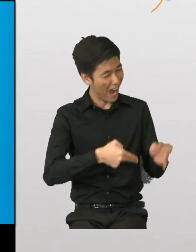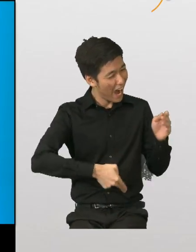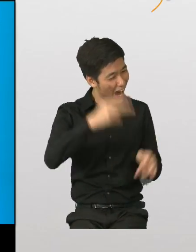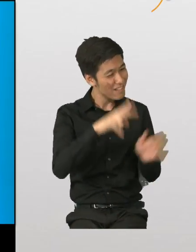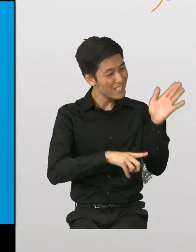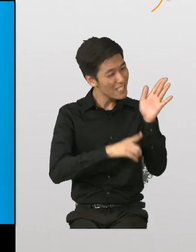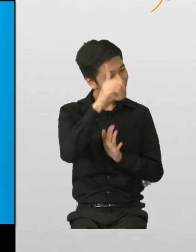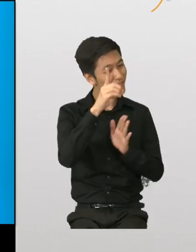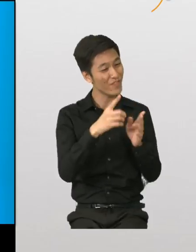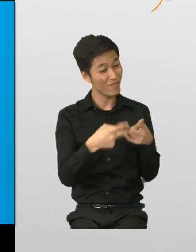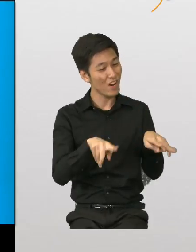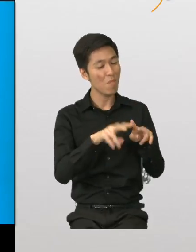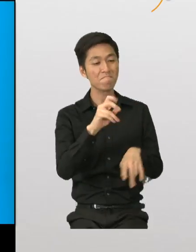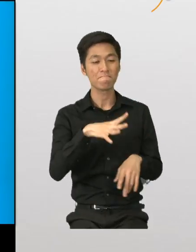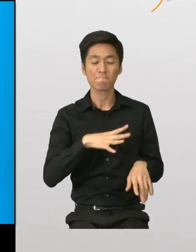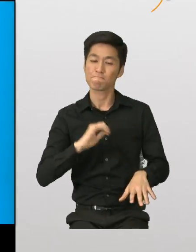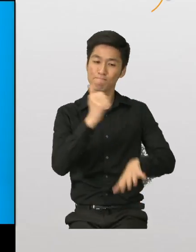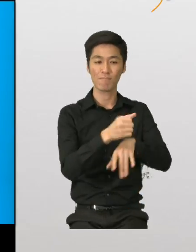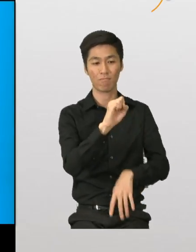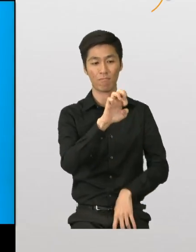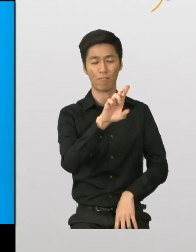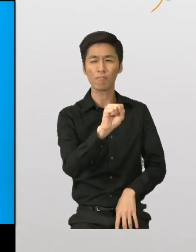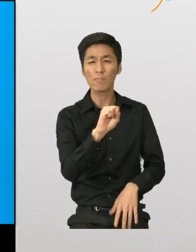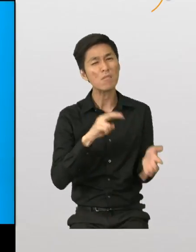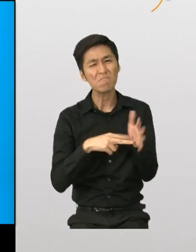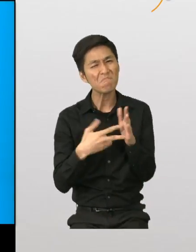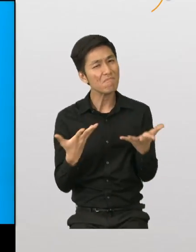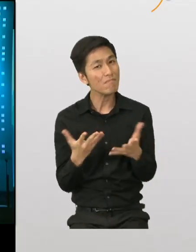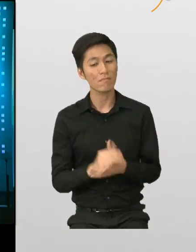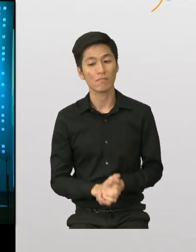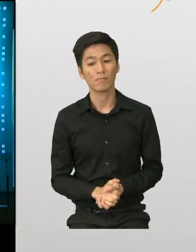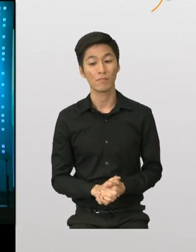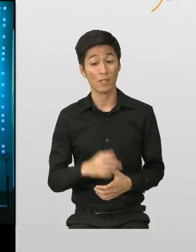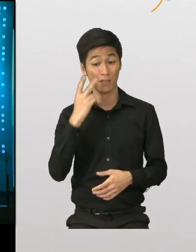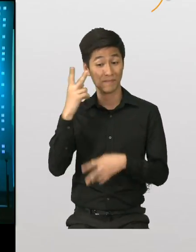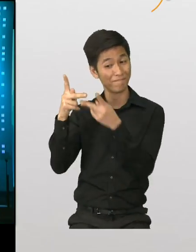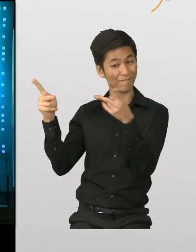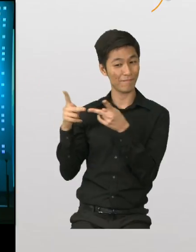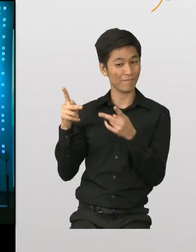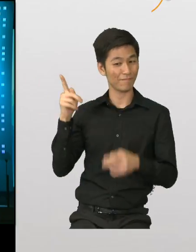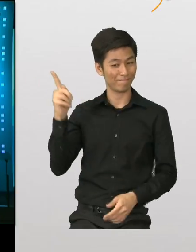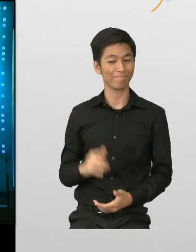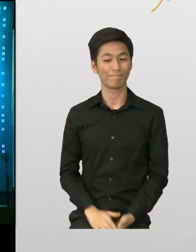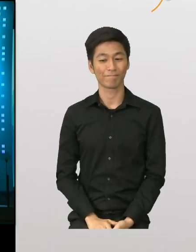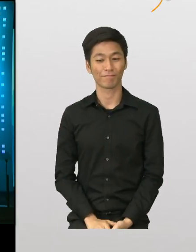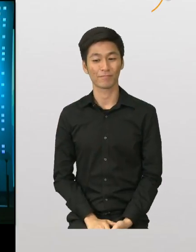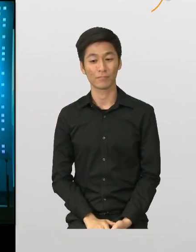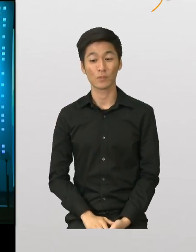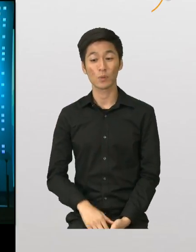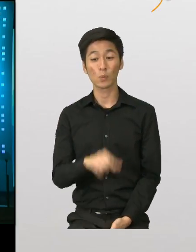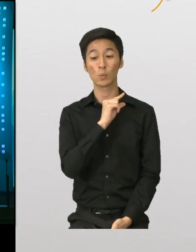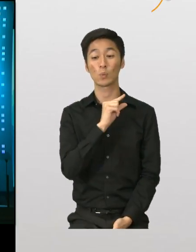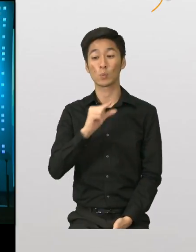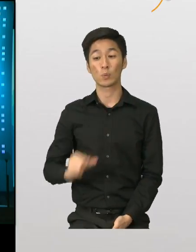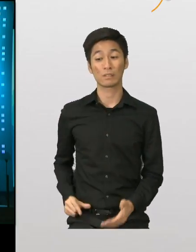unlock. And what does that mean? Take Tanglin Halt, for example. It's in Queenstown, it's our